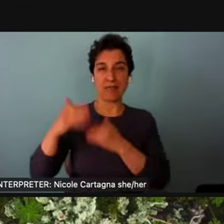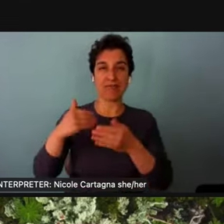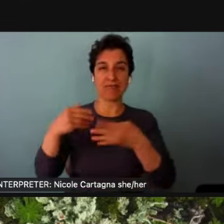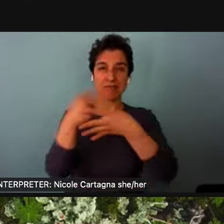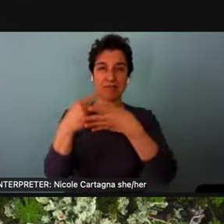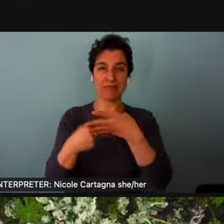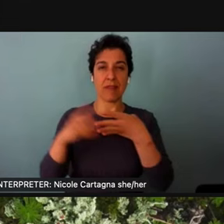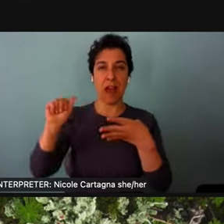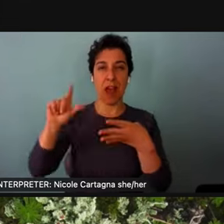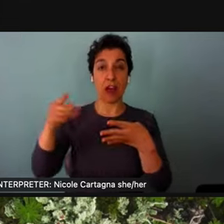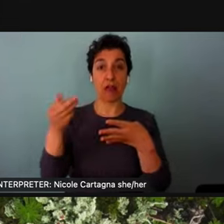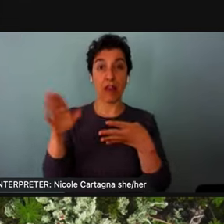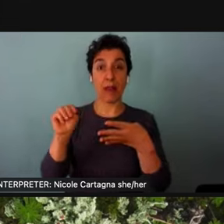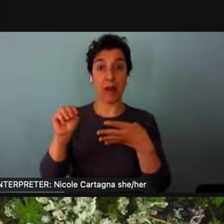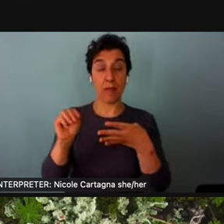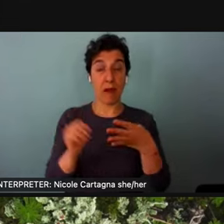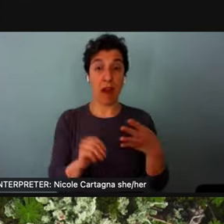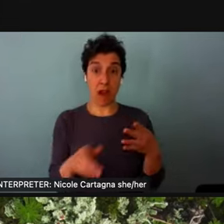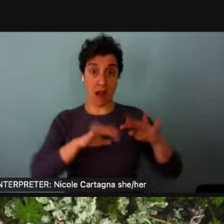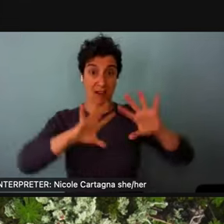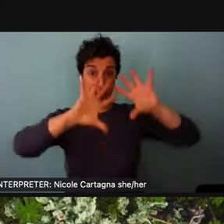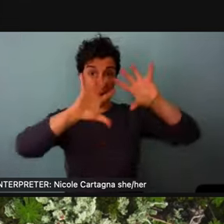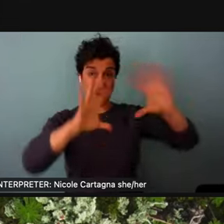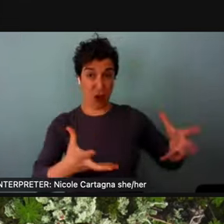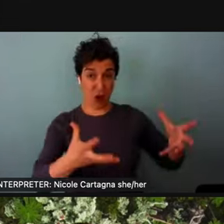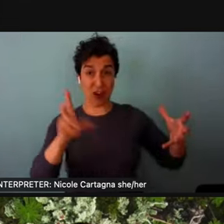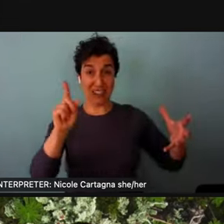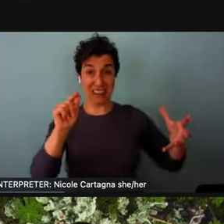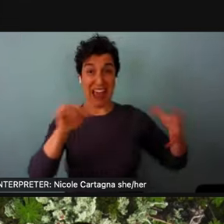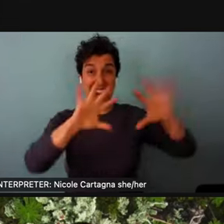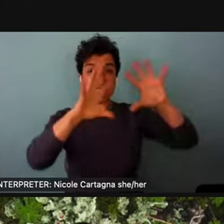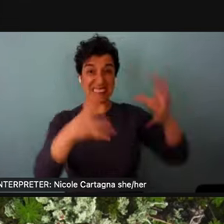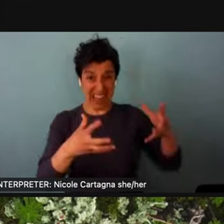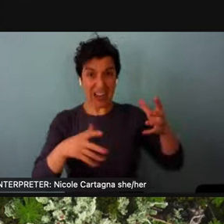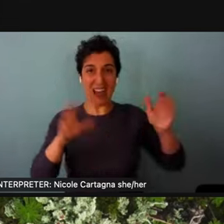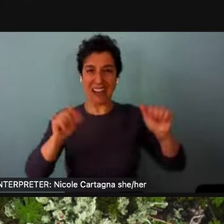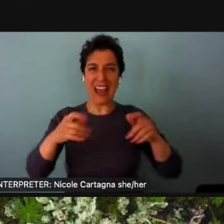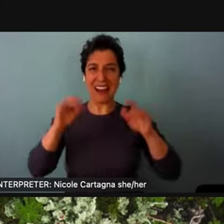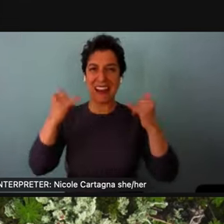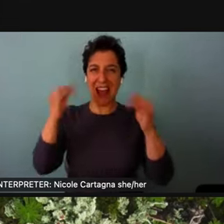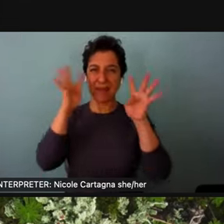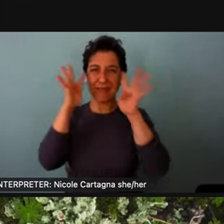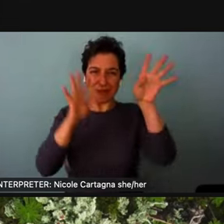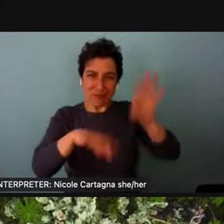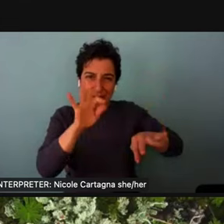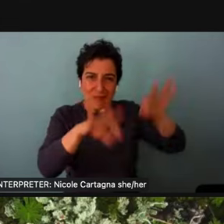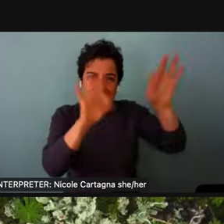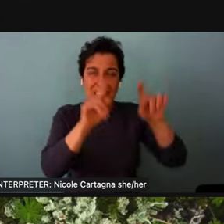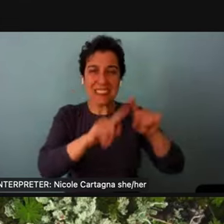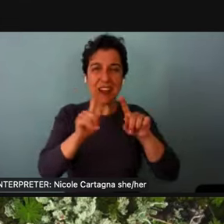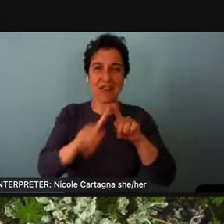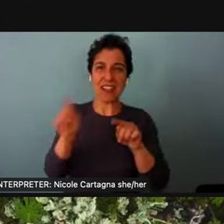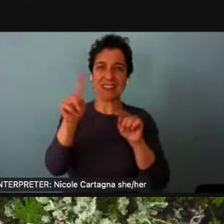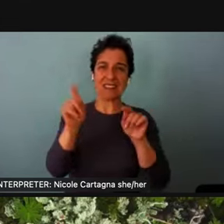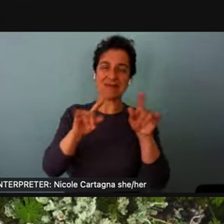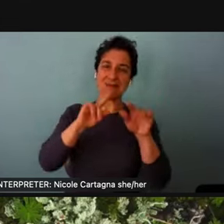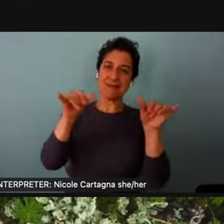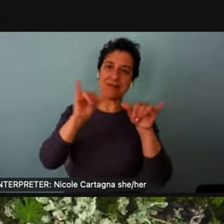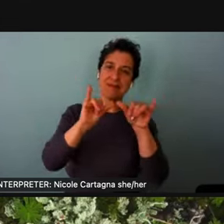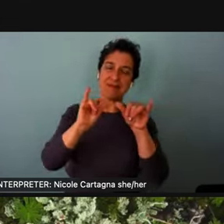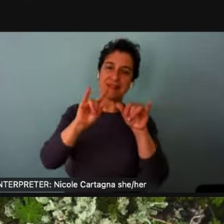discoveries from large-scale datasets comprising thousands of subjects with brain imaging such as